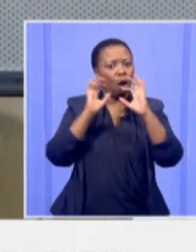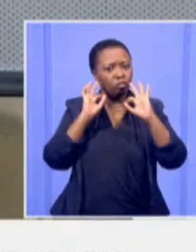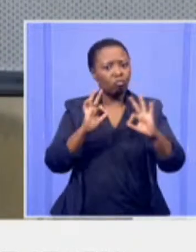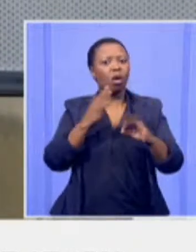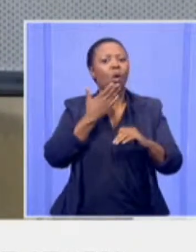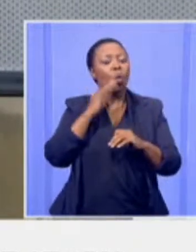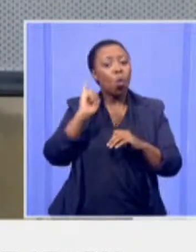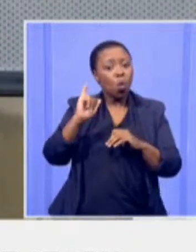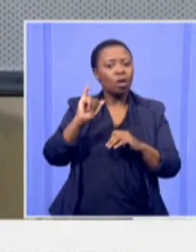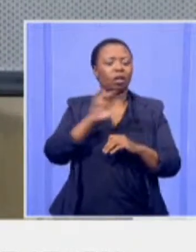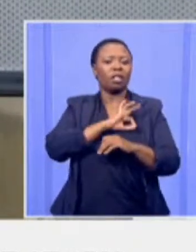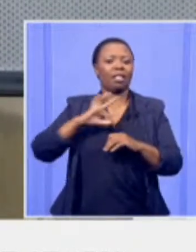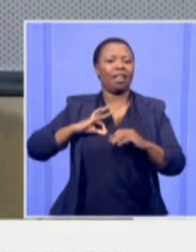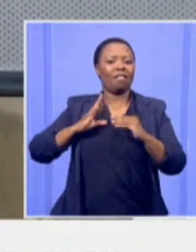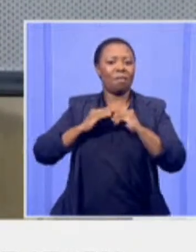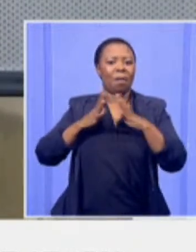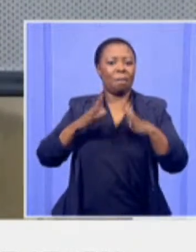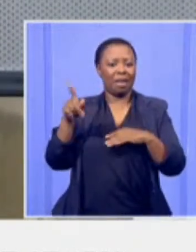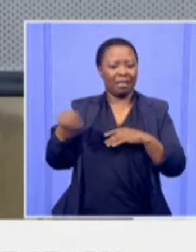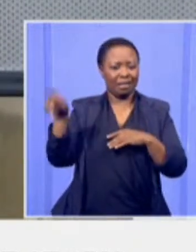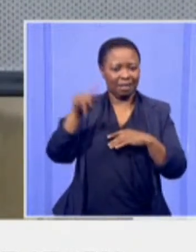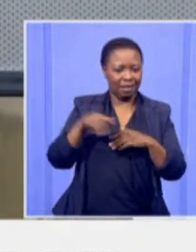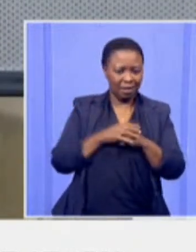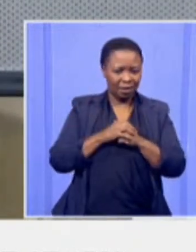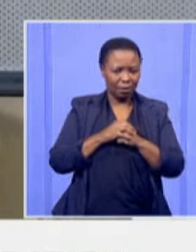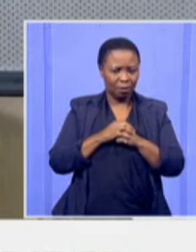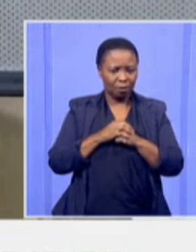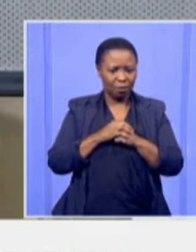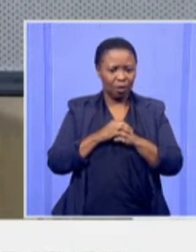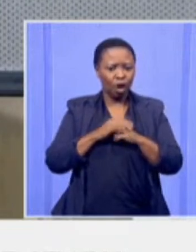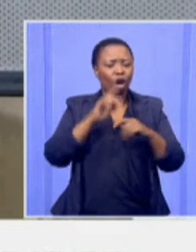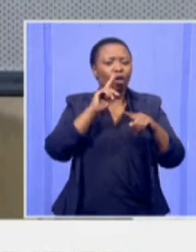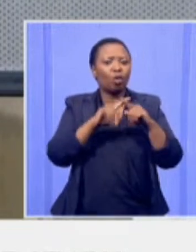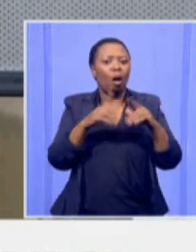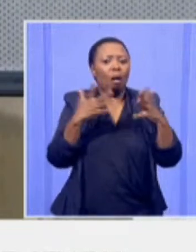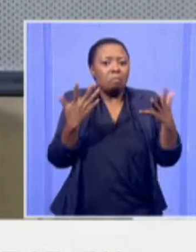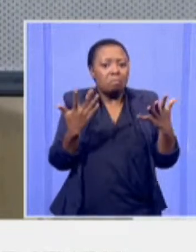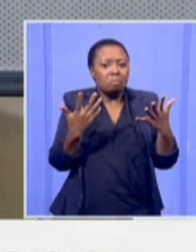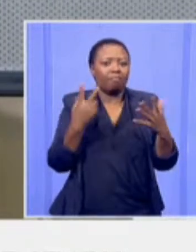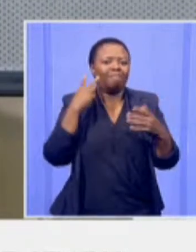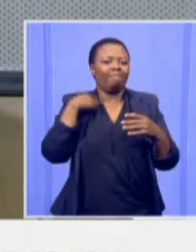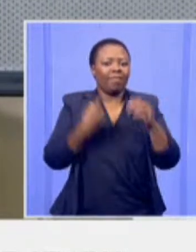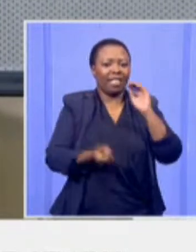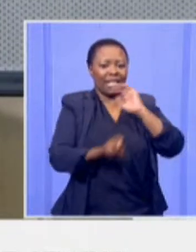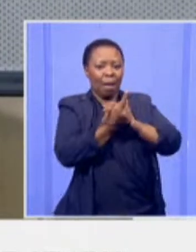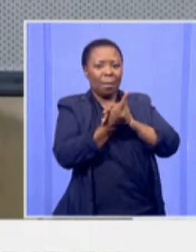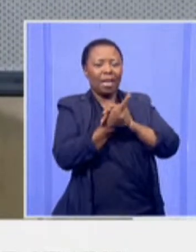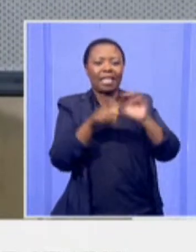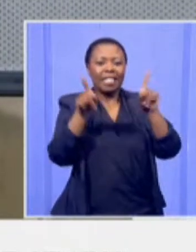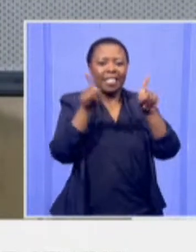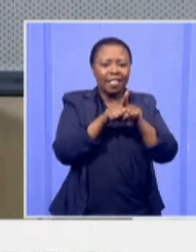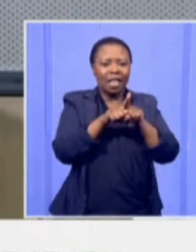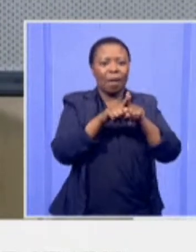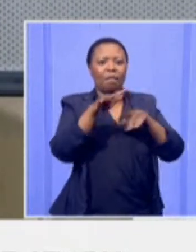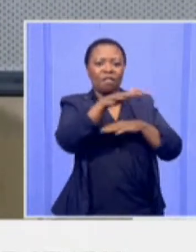so happened that we were forced to use the same venue. So it was an